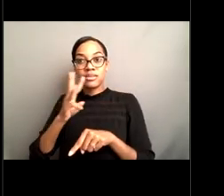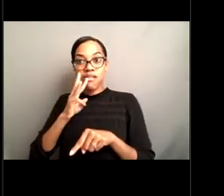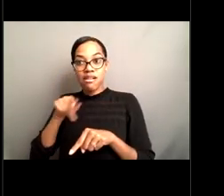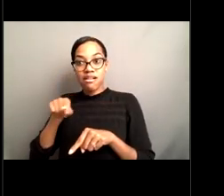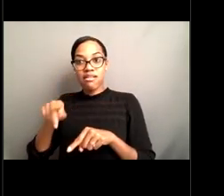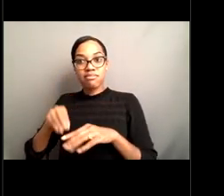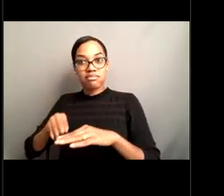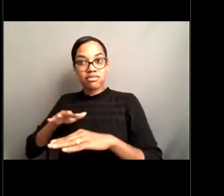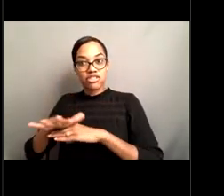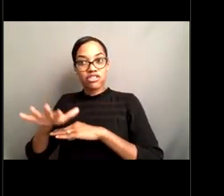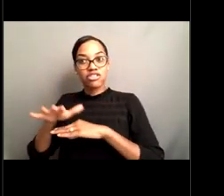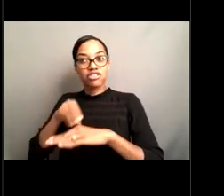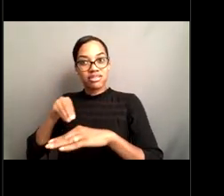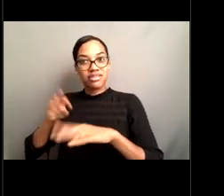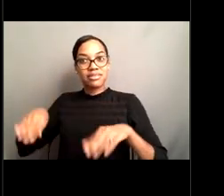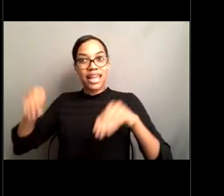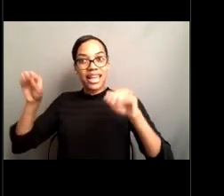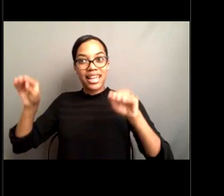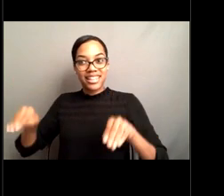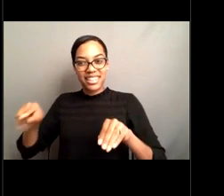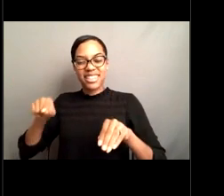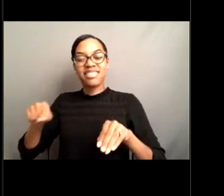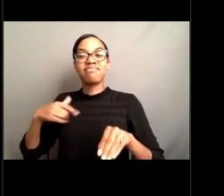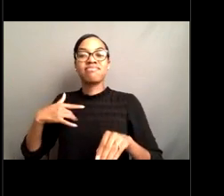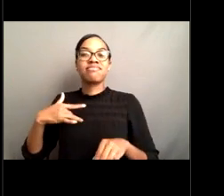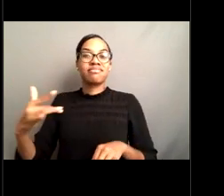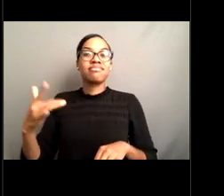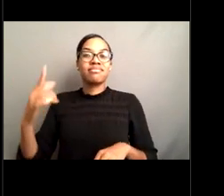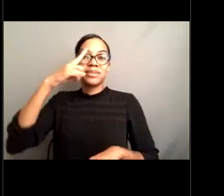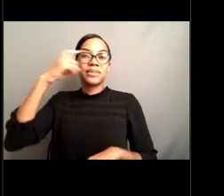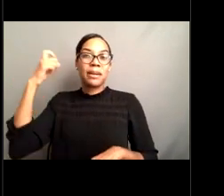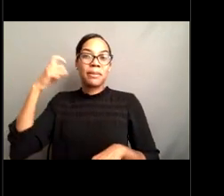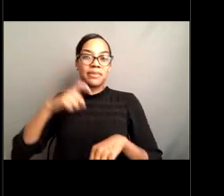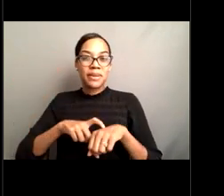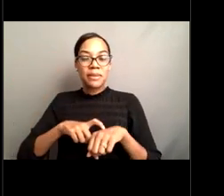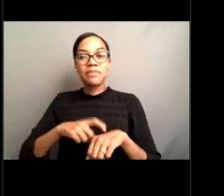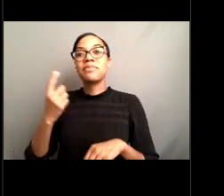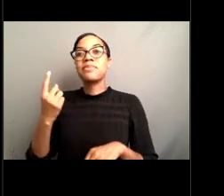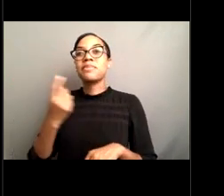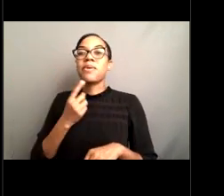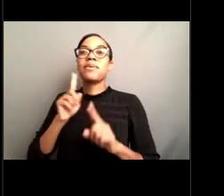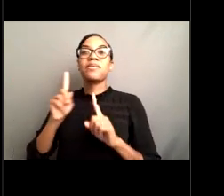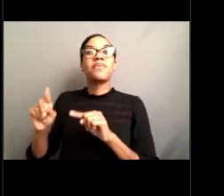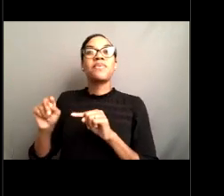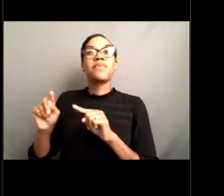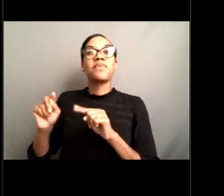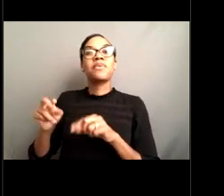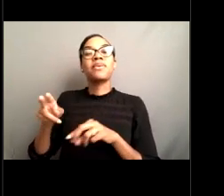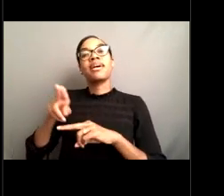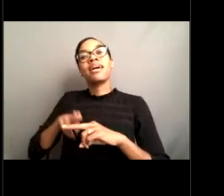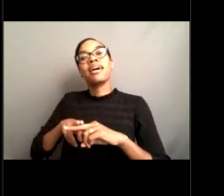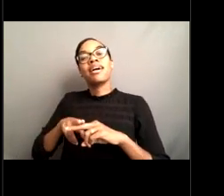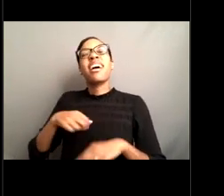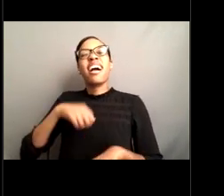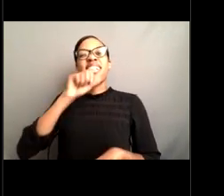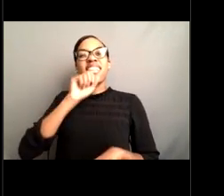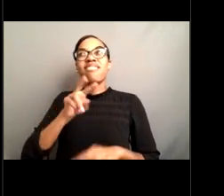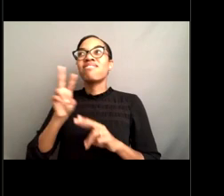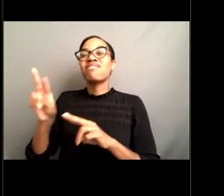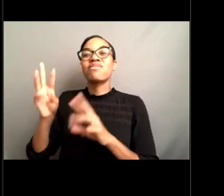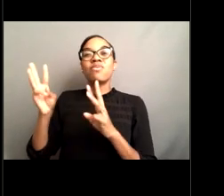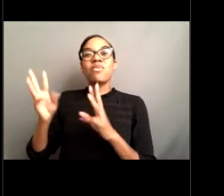lot of time fishing with the family and going to the beach. So I'm always watching the weather because I want to know when I can go